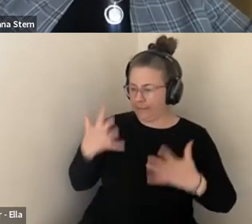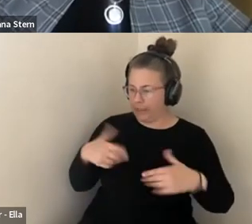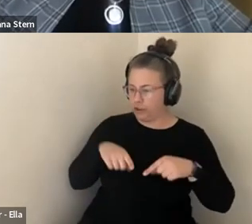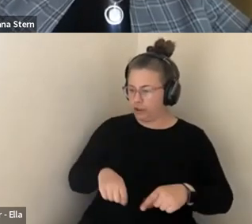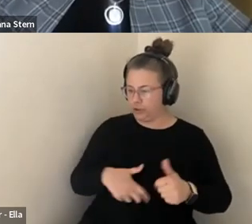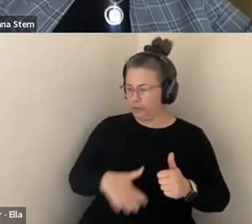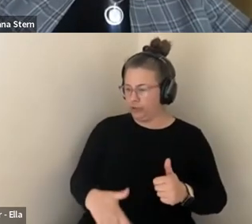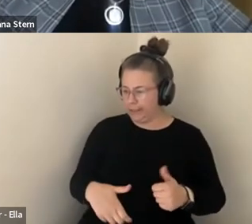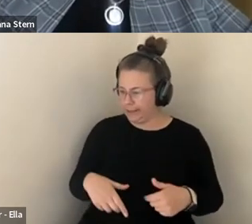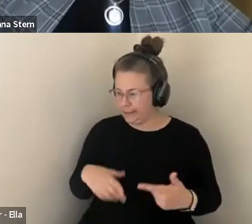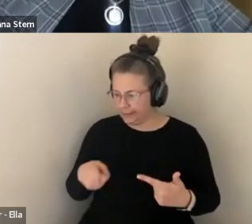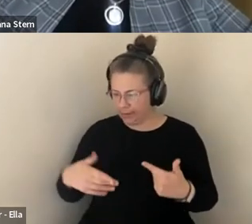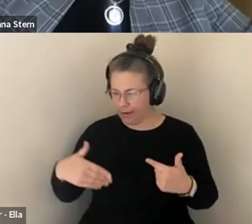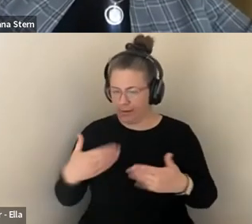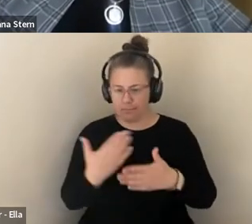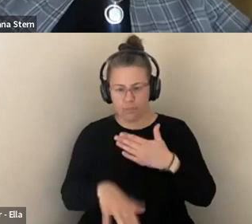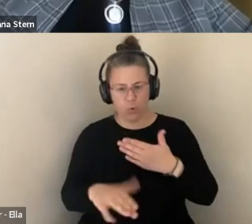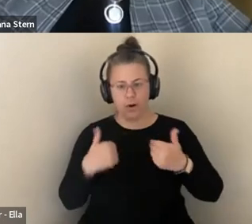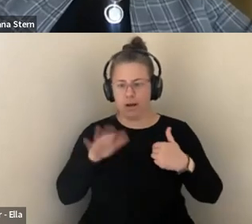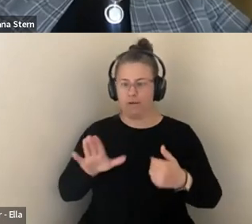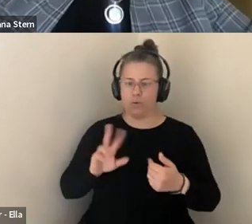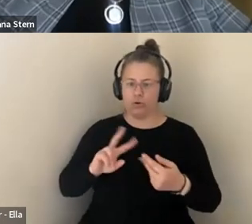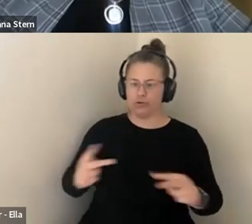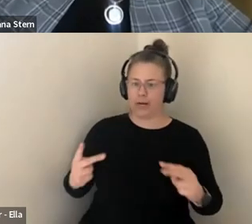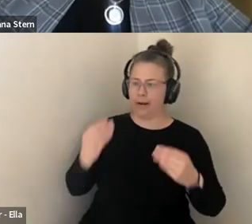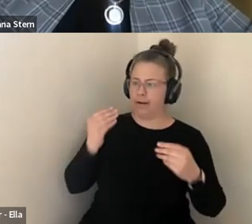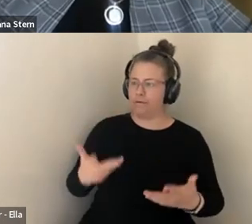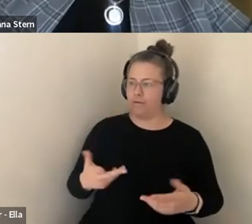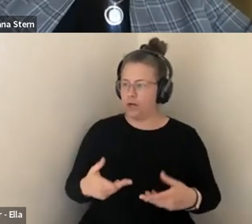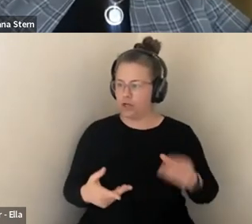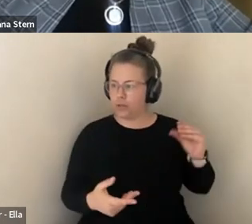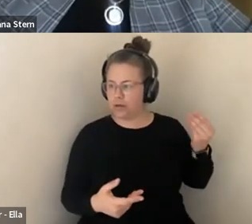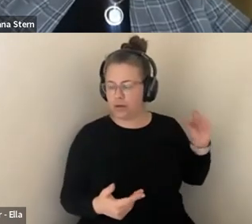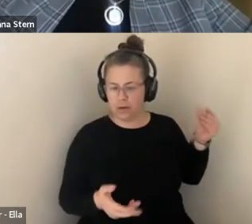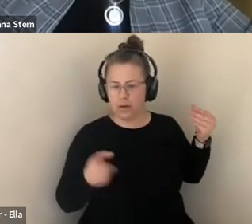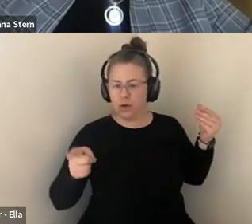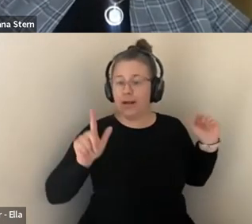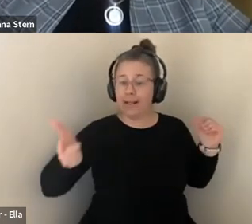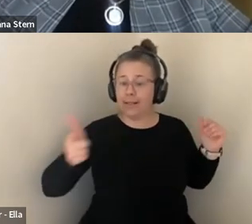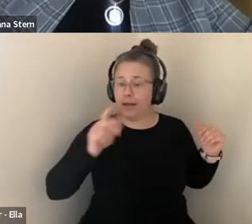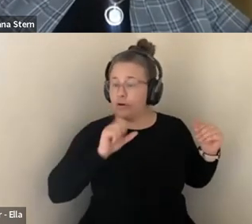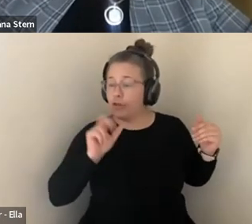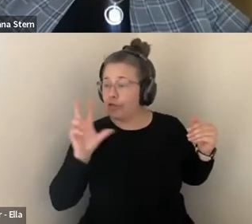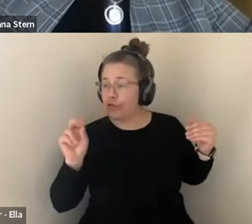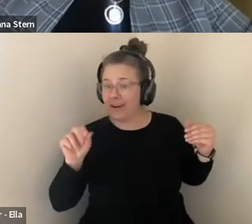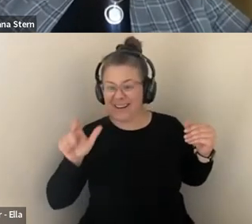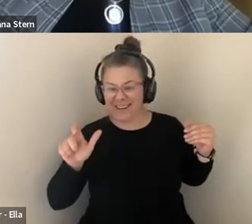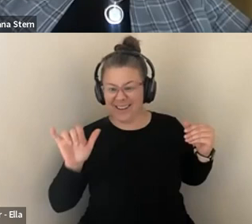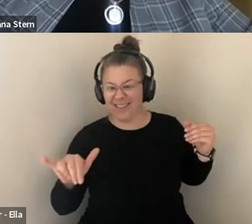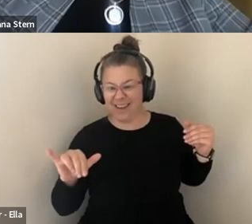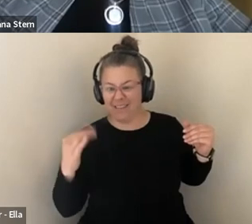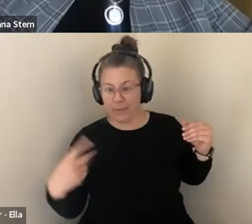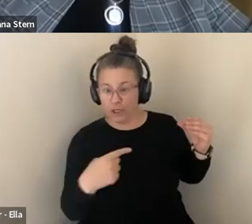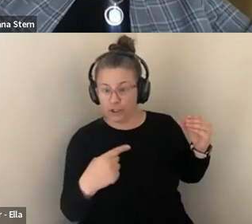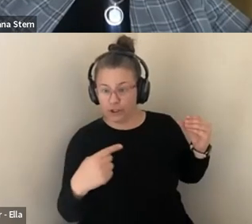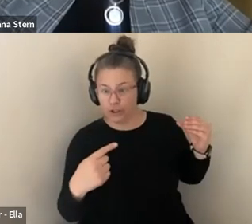that you actually still have access to that. And absolutely, if we're going to have that world, we need to build structures that make the benefit at least realistic to people. And